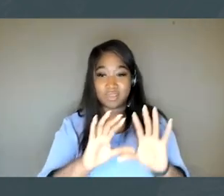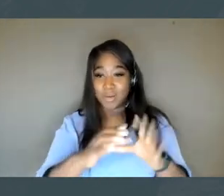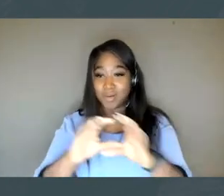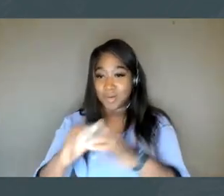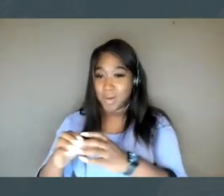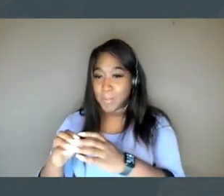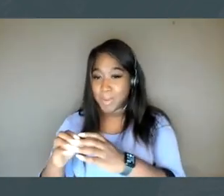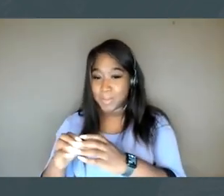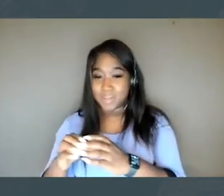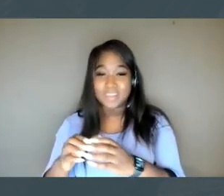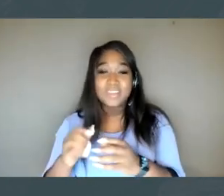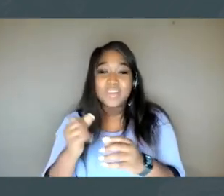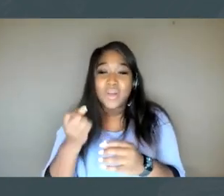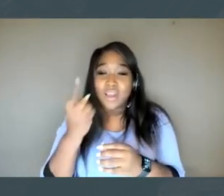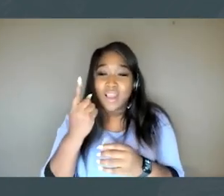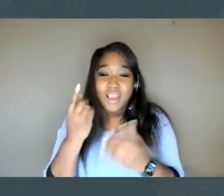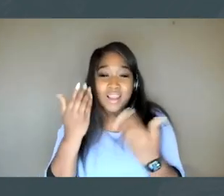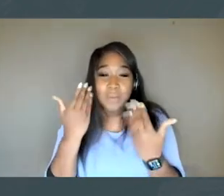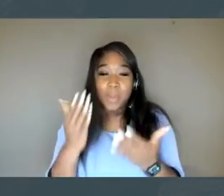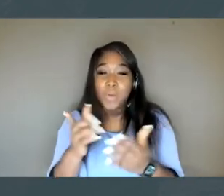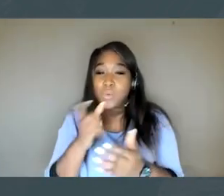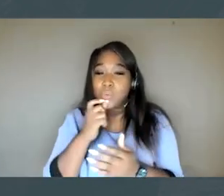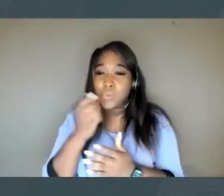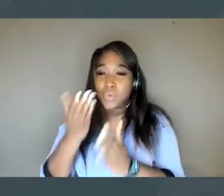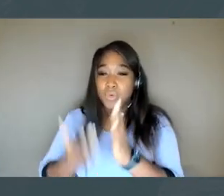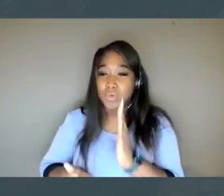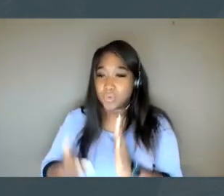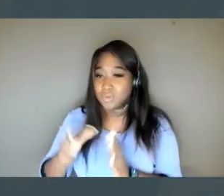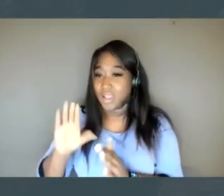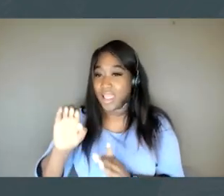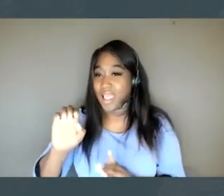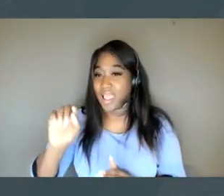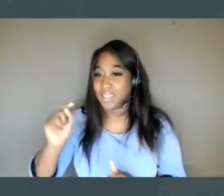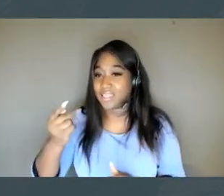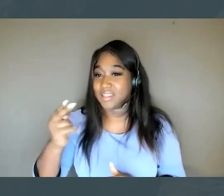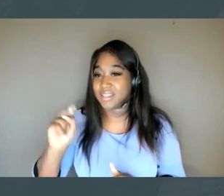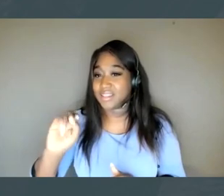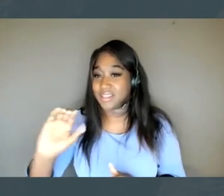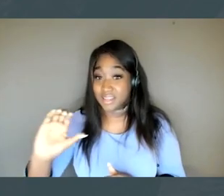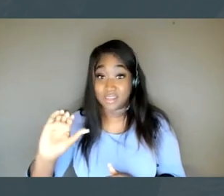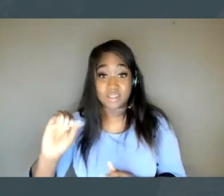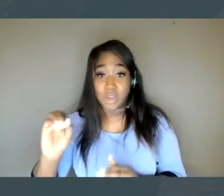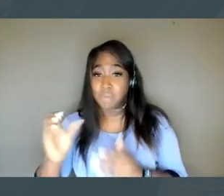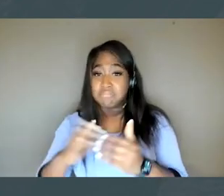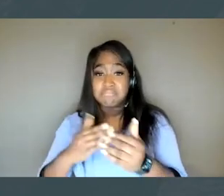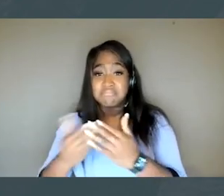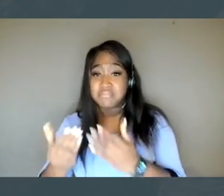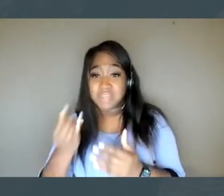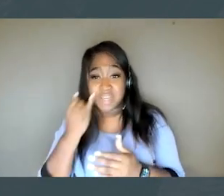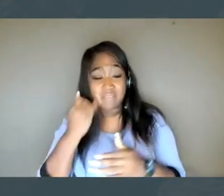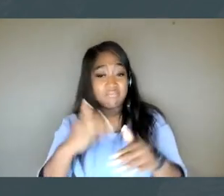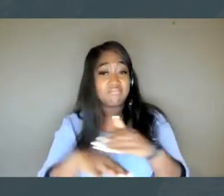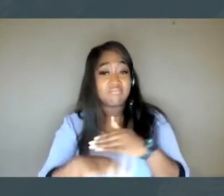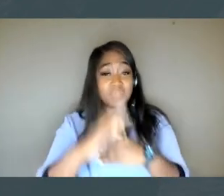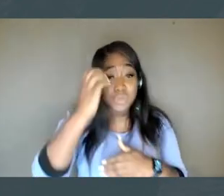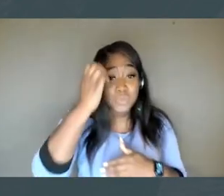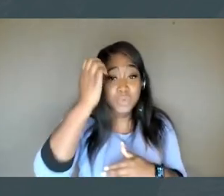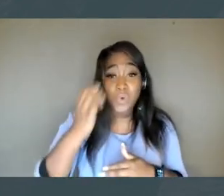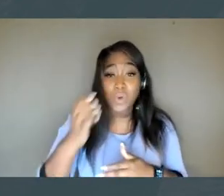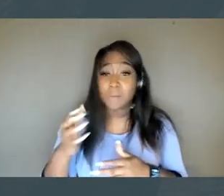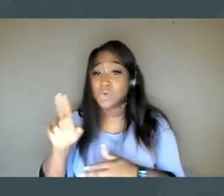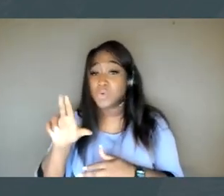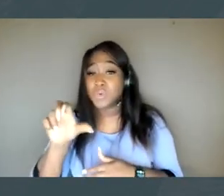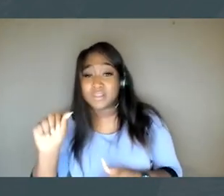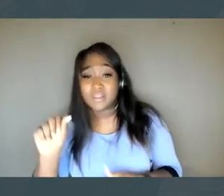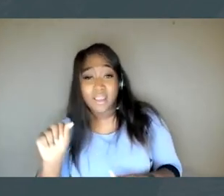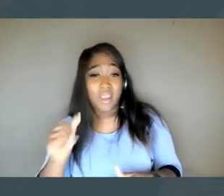are ethnically, once you step into the space of Fortress Europe or the US, or even as you're imperiled and vulnerable in